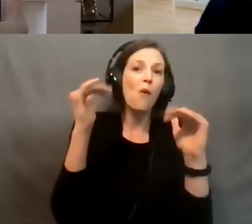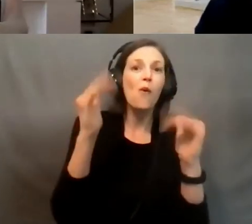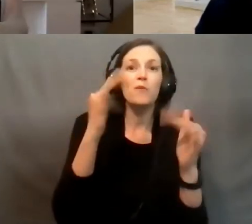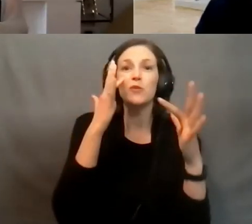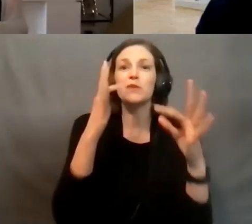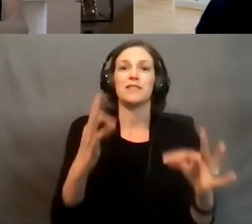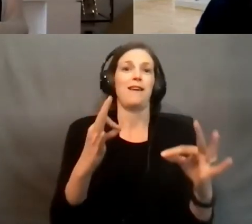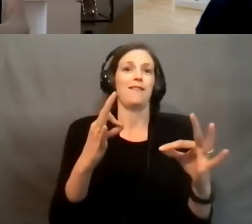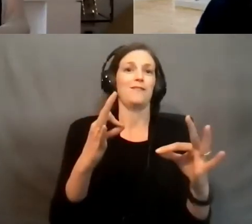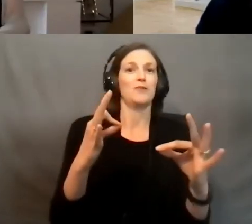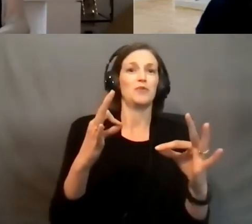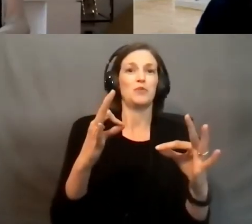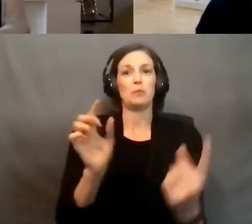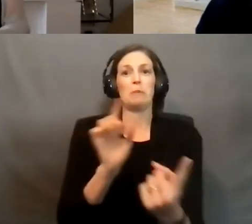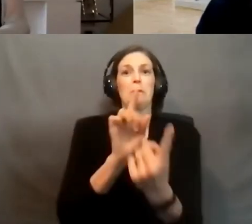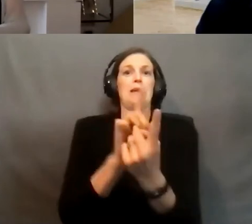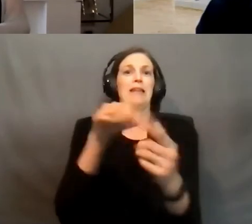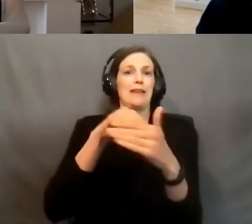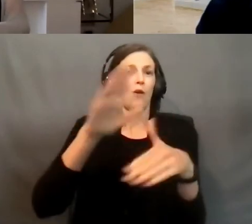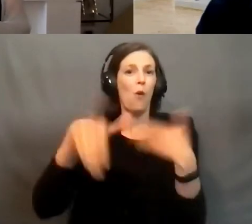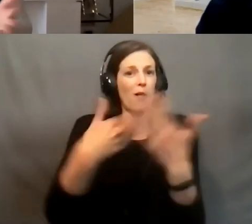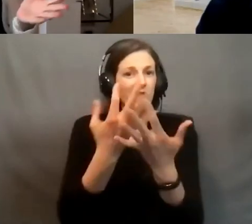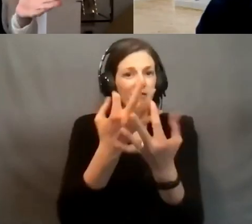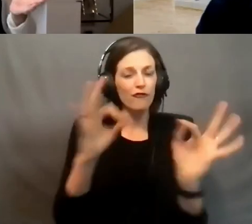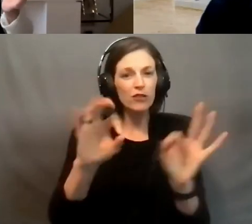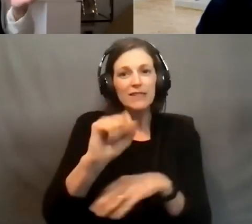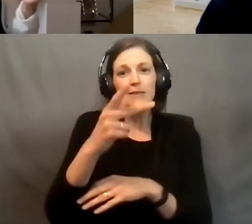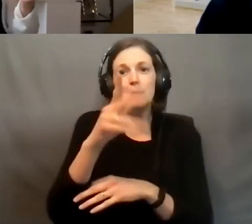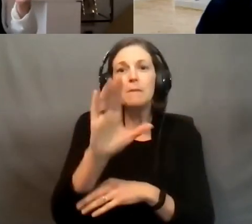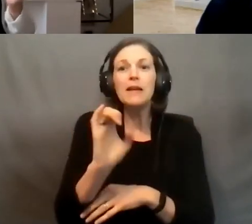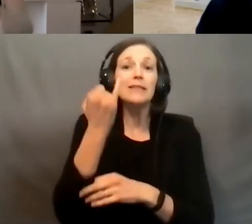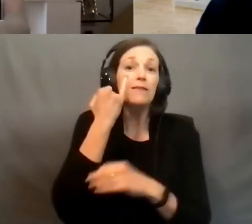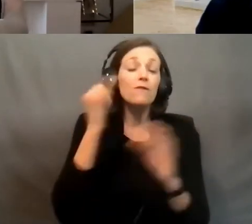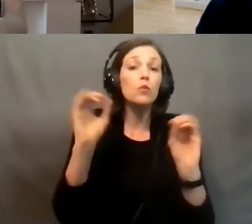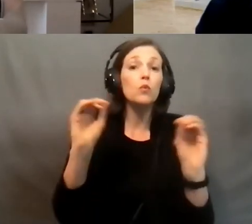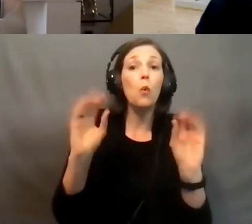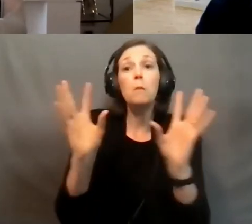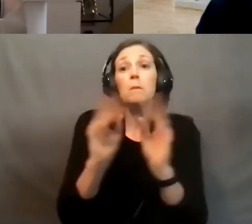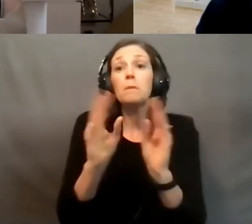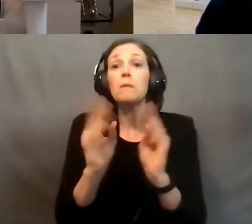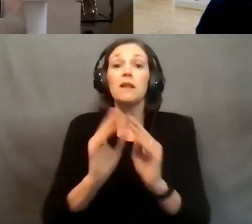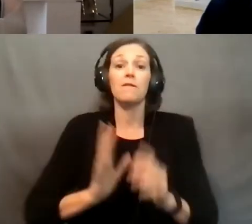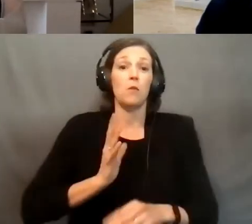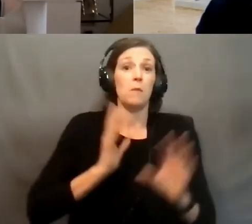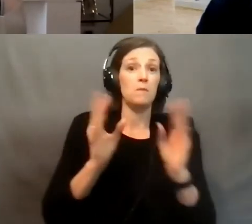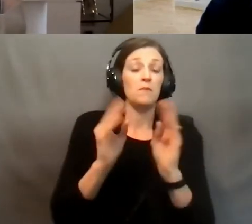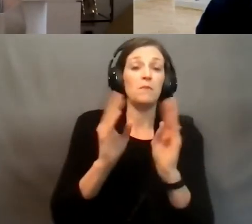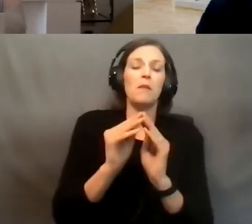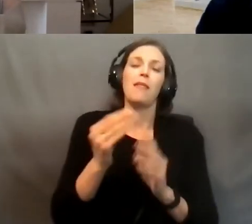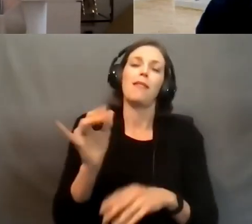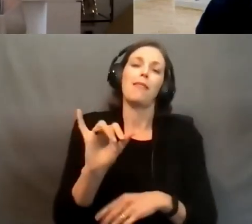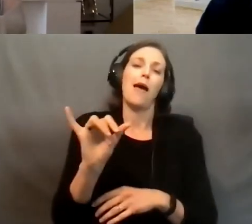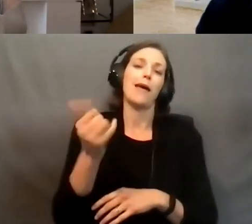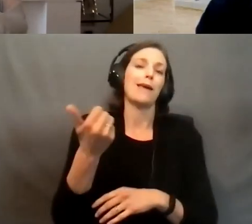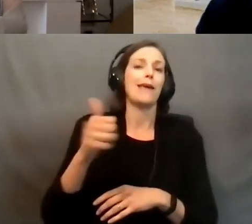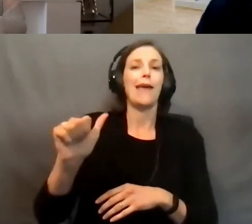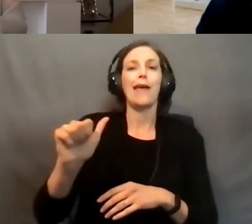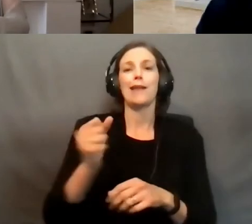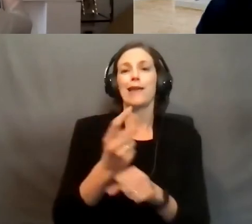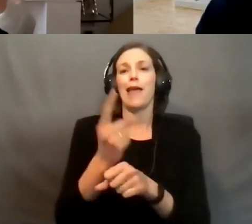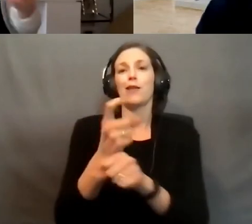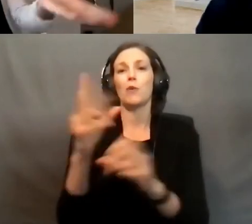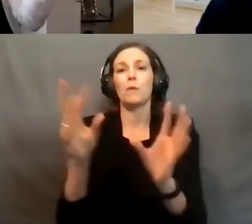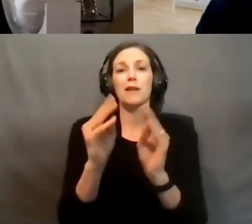we have created when there are not substantive sessions, but like any annual meeting, if you are having session